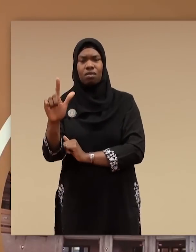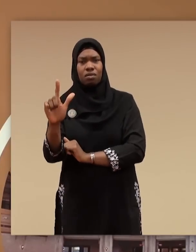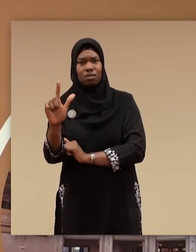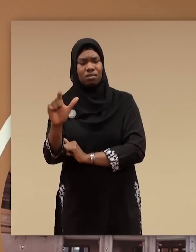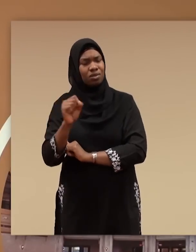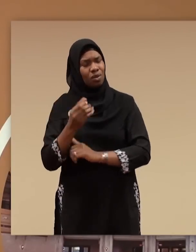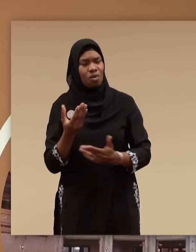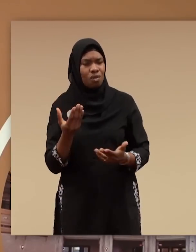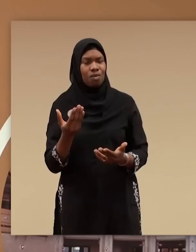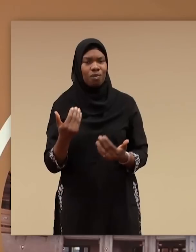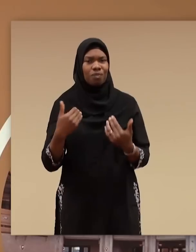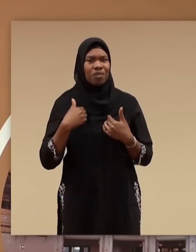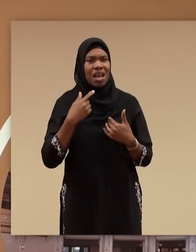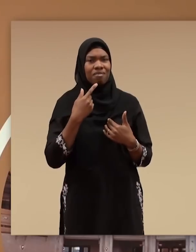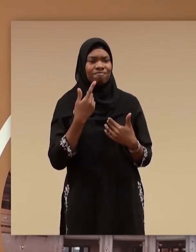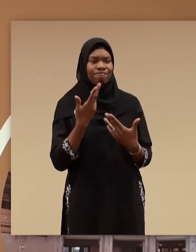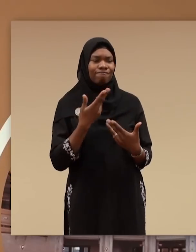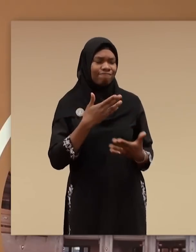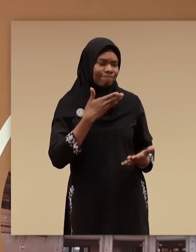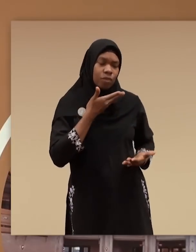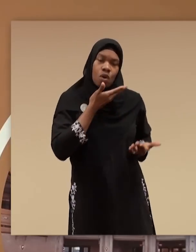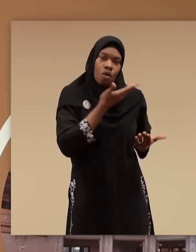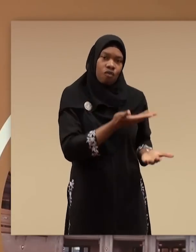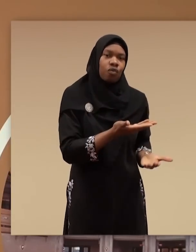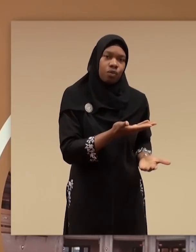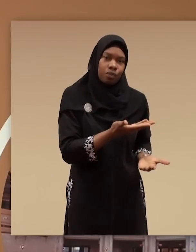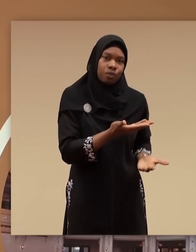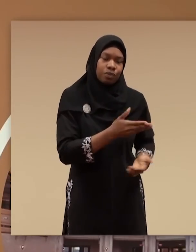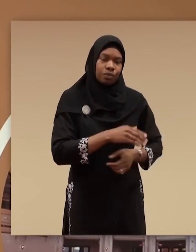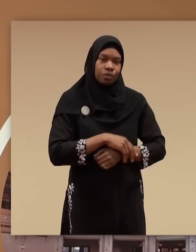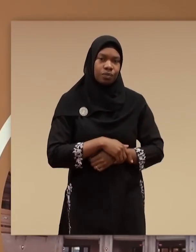offer for you to make.